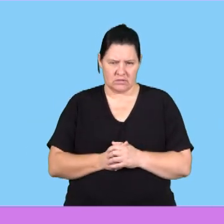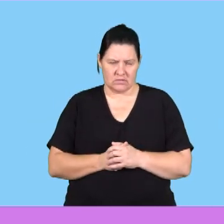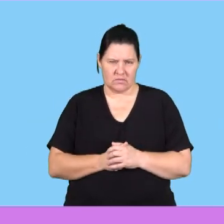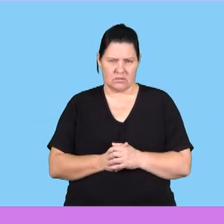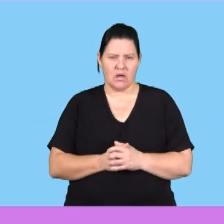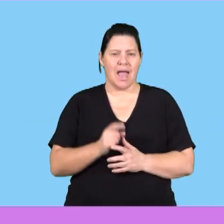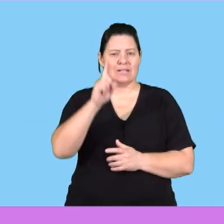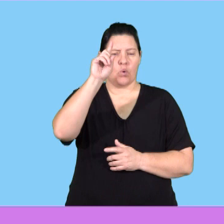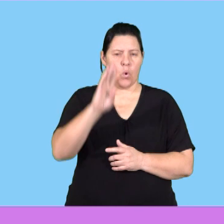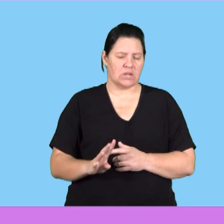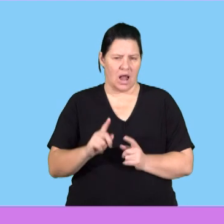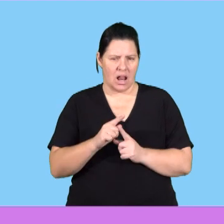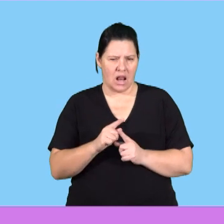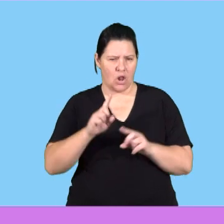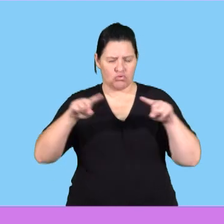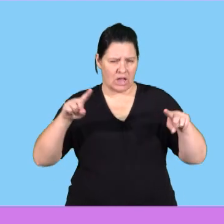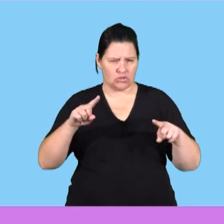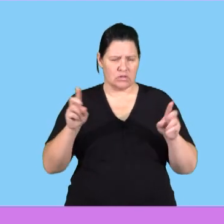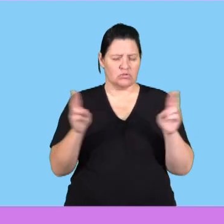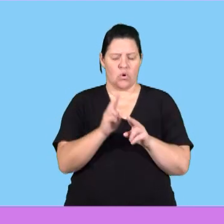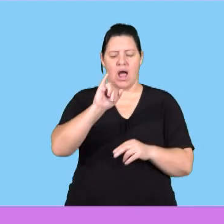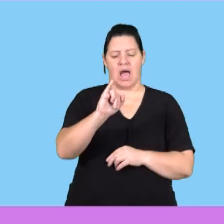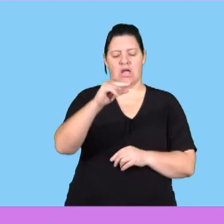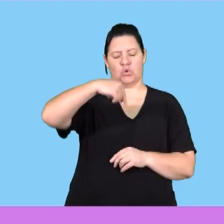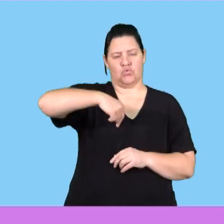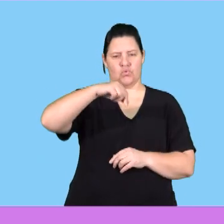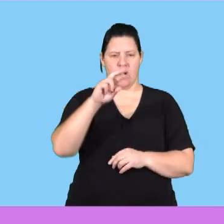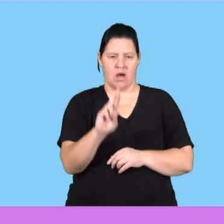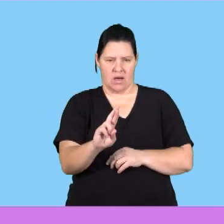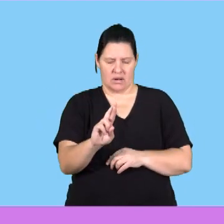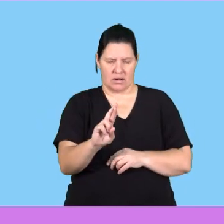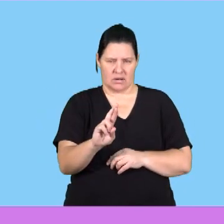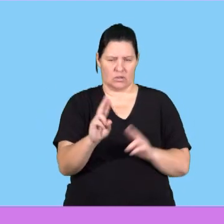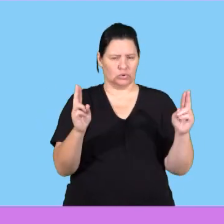we indicated interquartile range abbreviation is IQR,